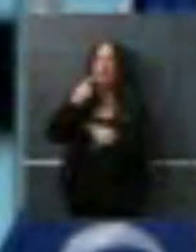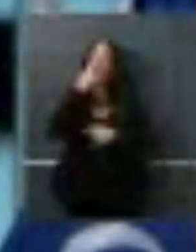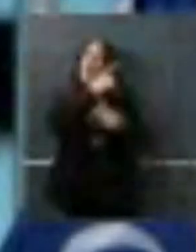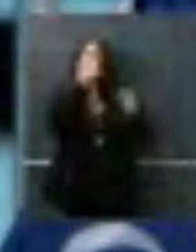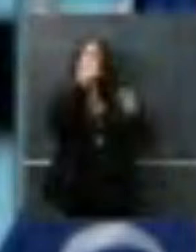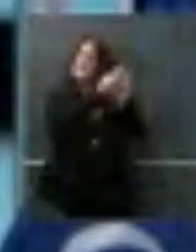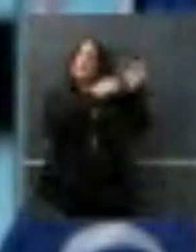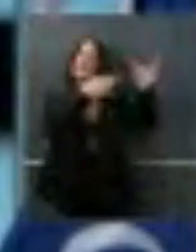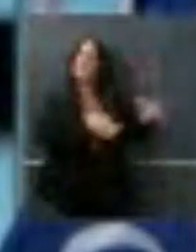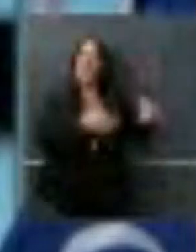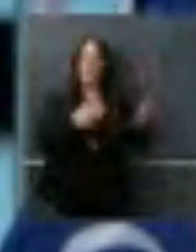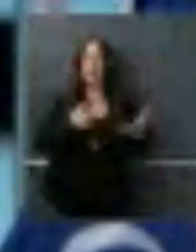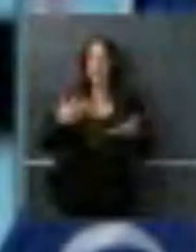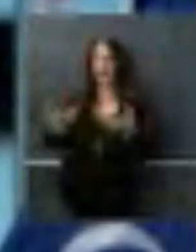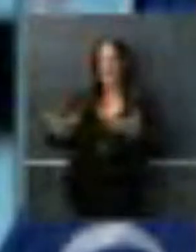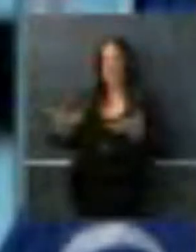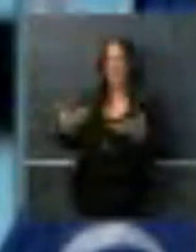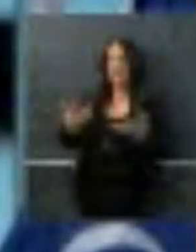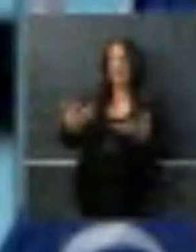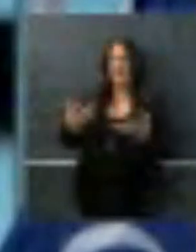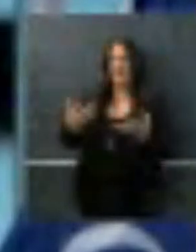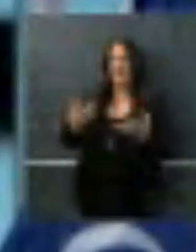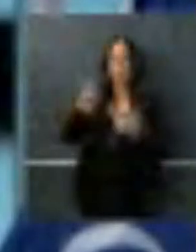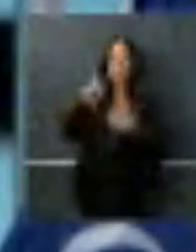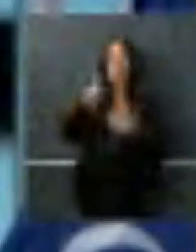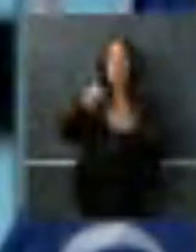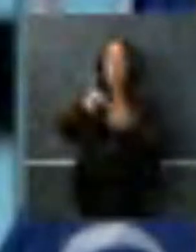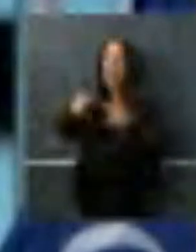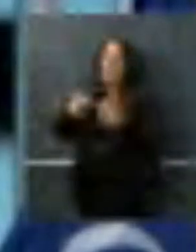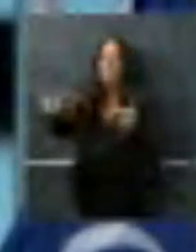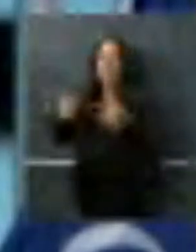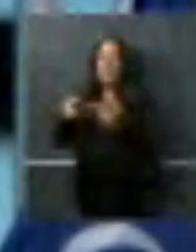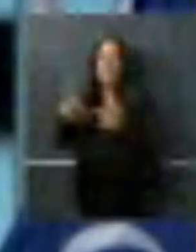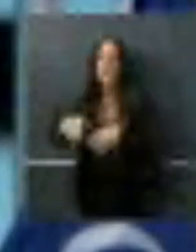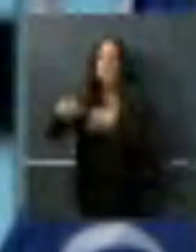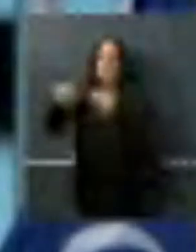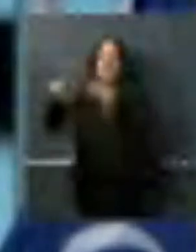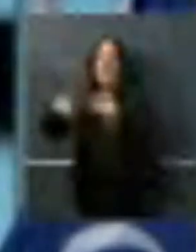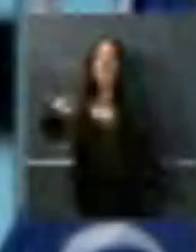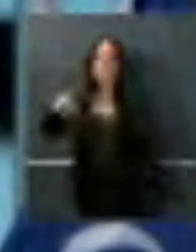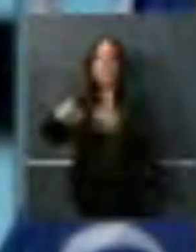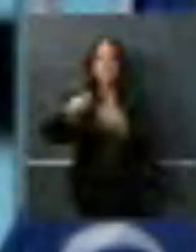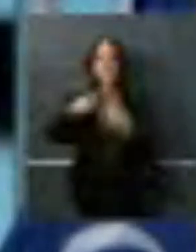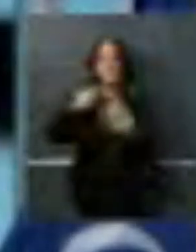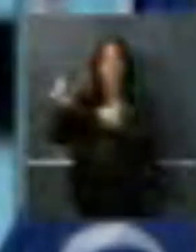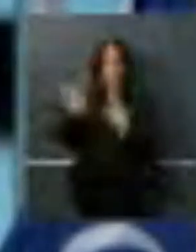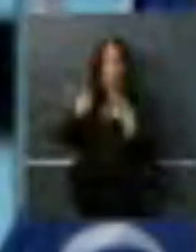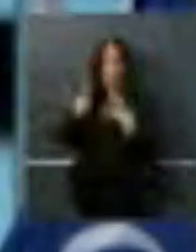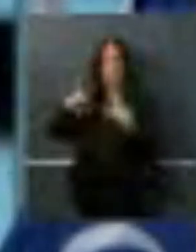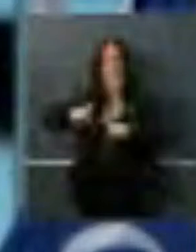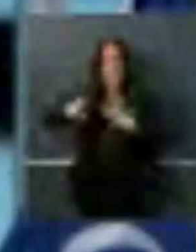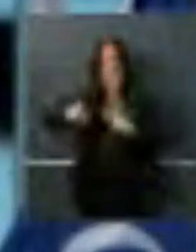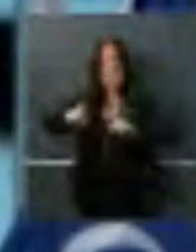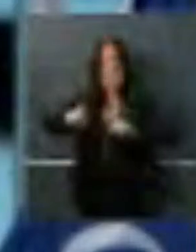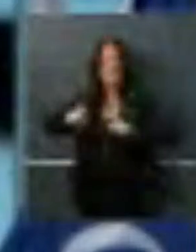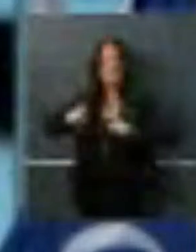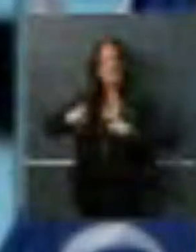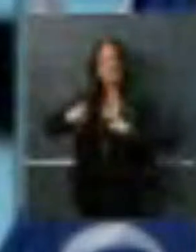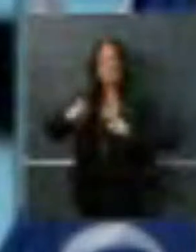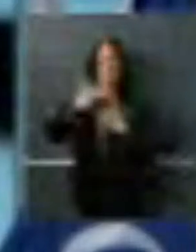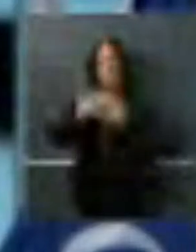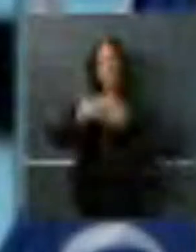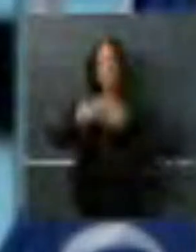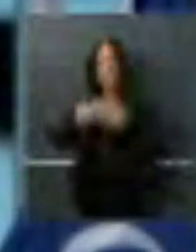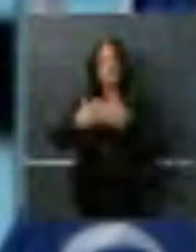future abilities will be maximized? As you know, we put together a testing task force over a week ago. They're very organized